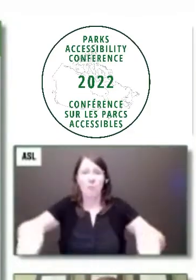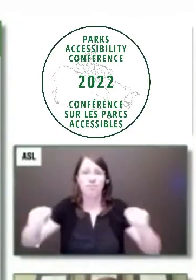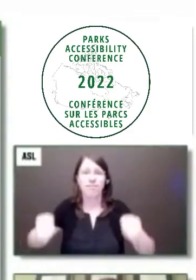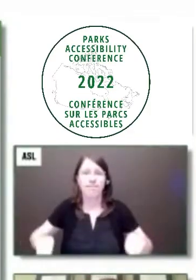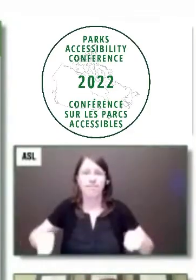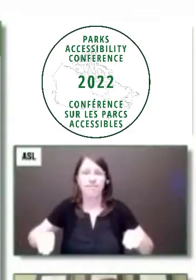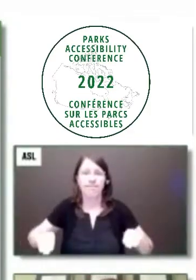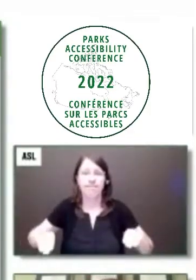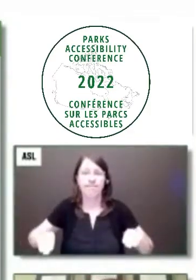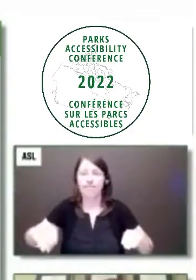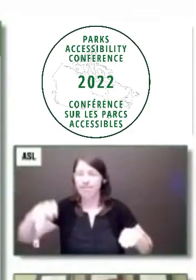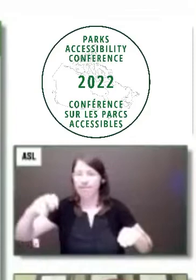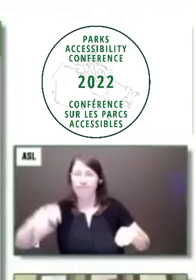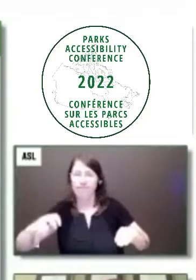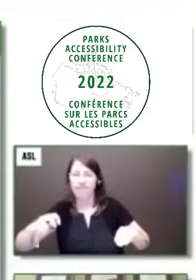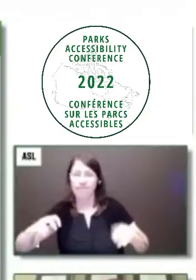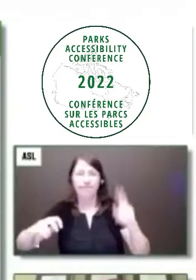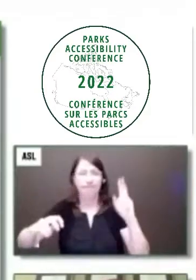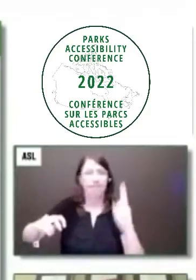BC.